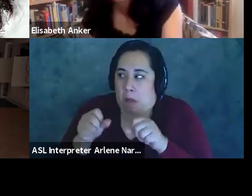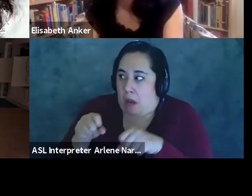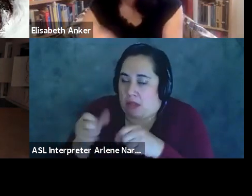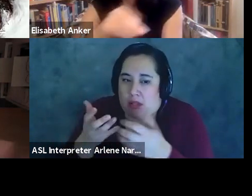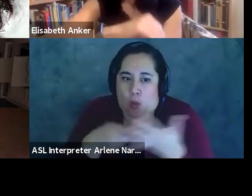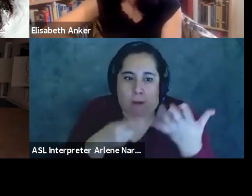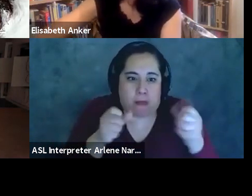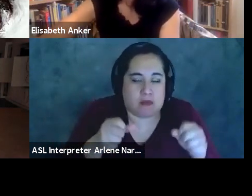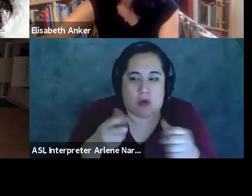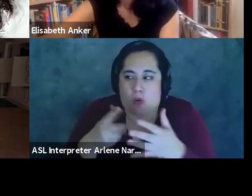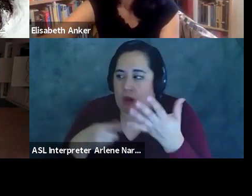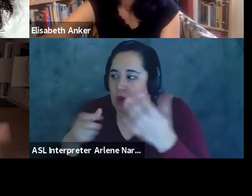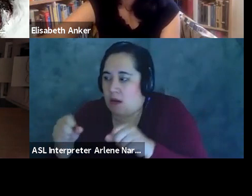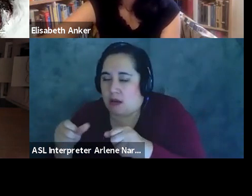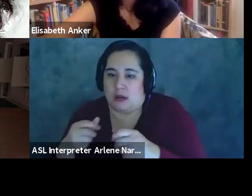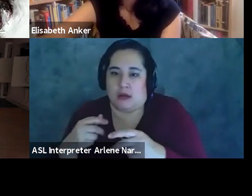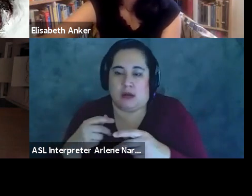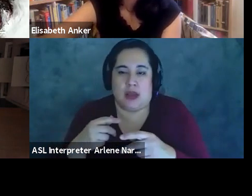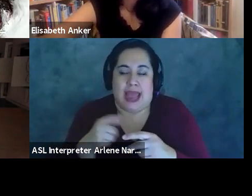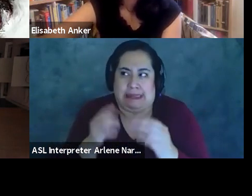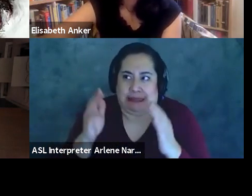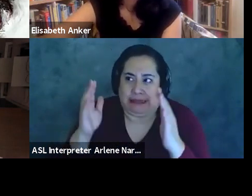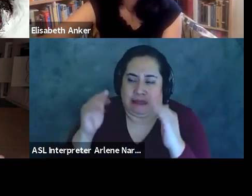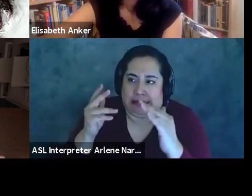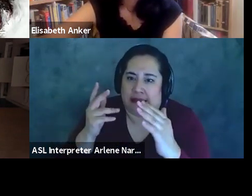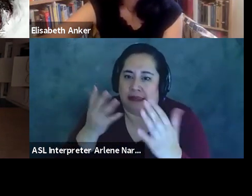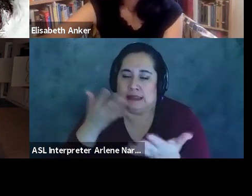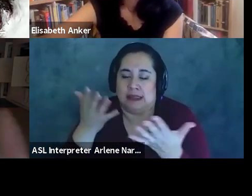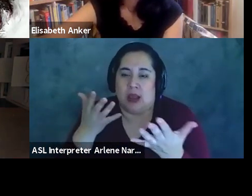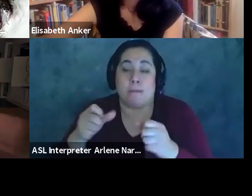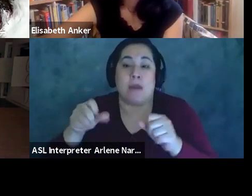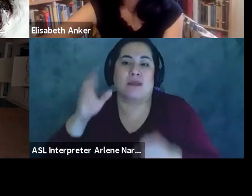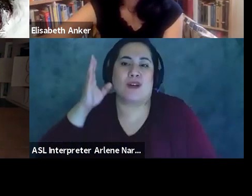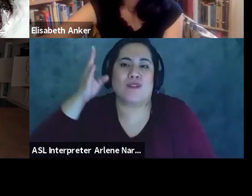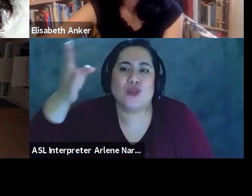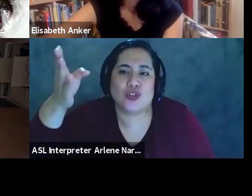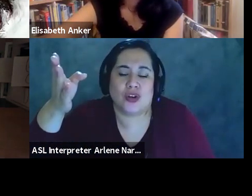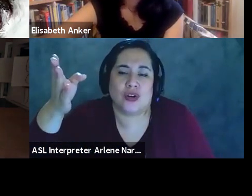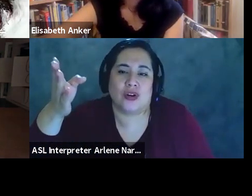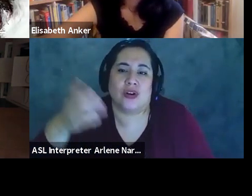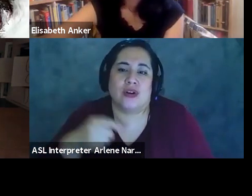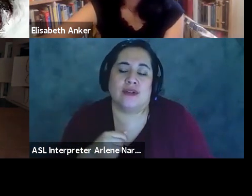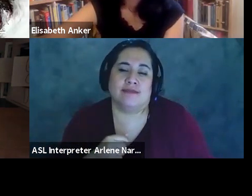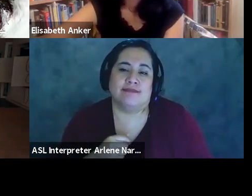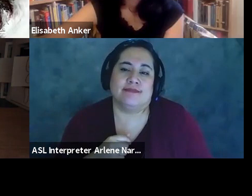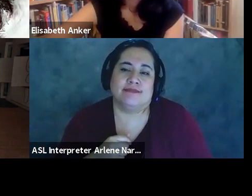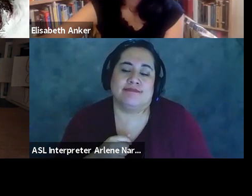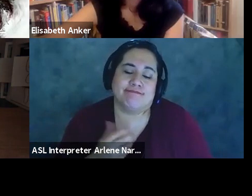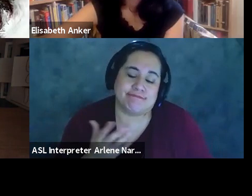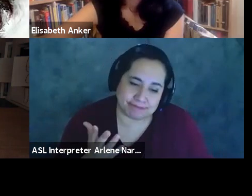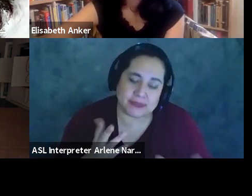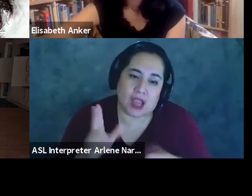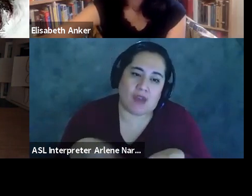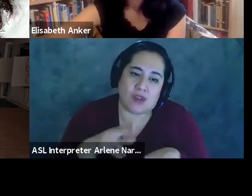probabilities. The anticipation of possible futures, of course,